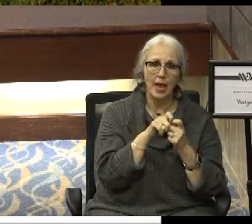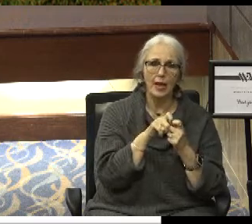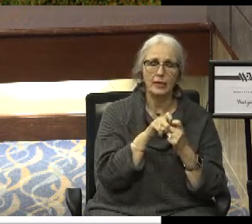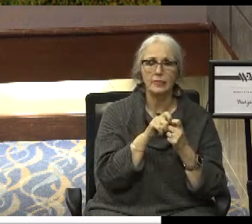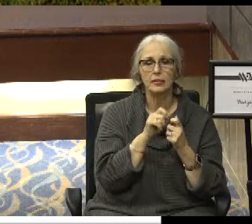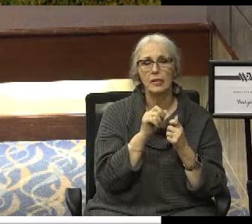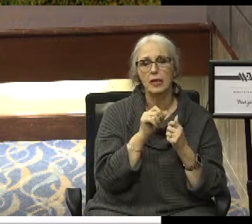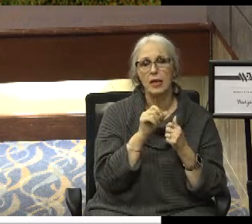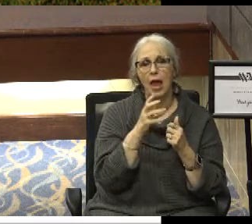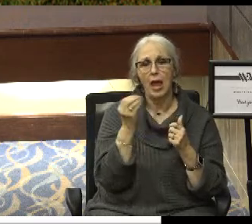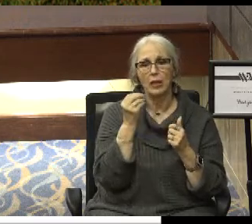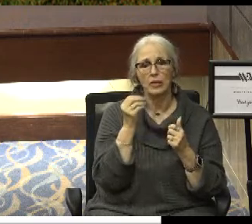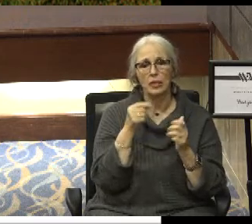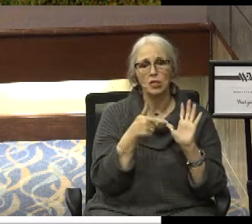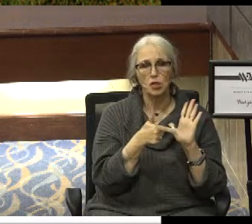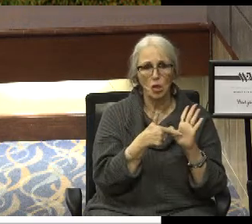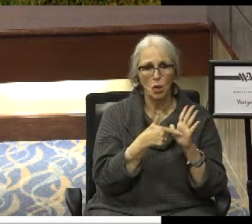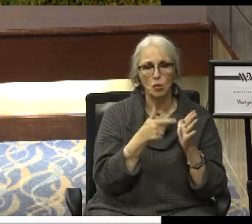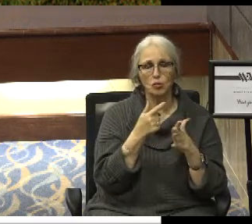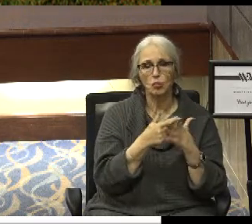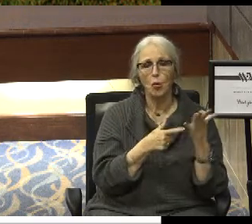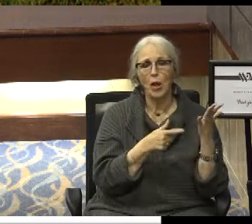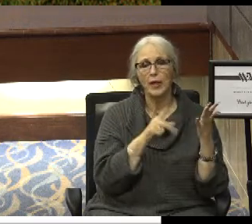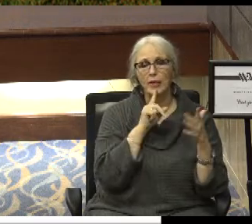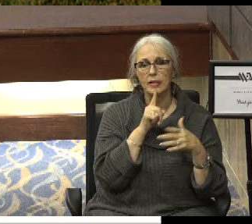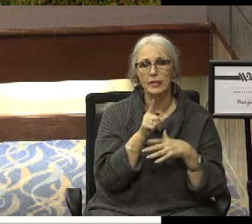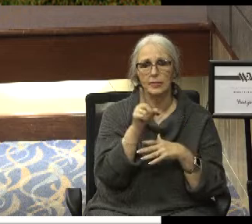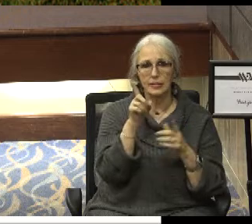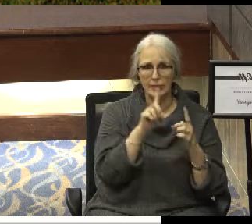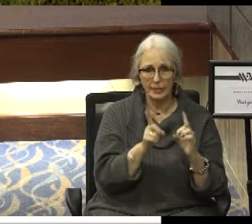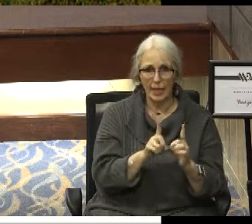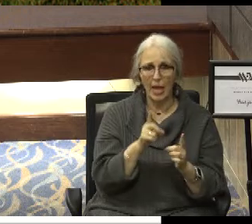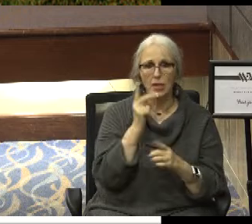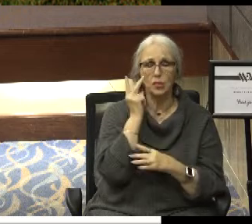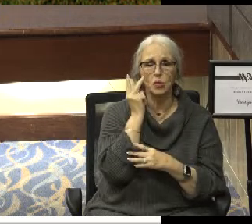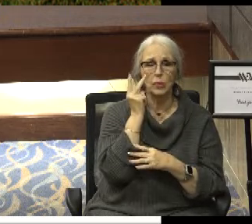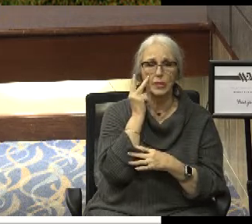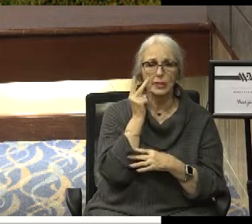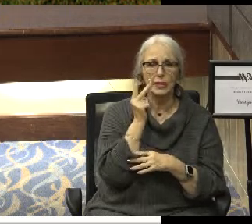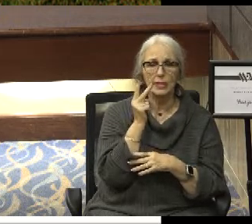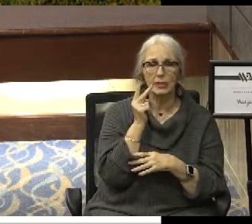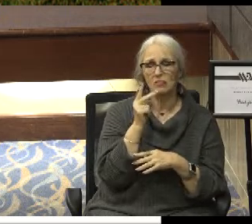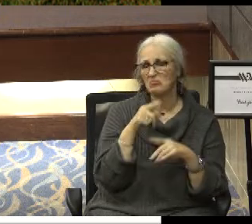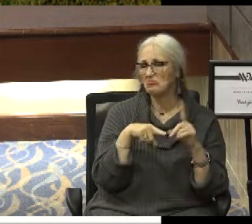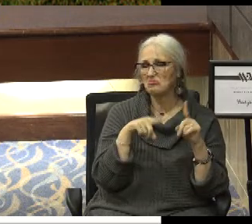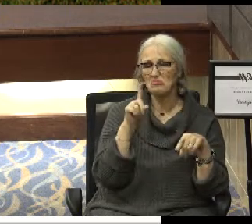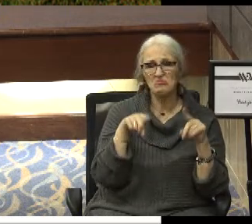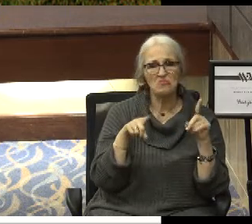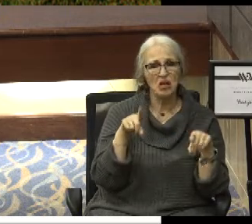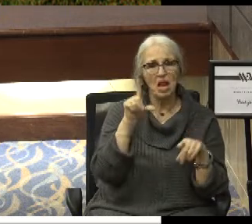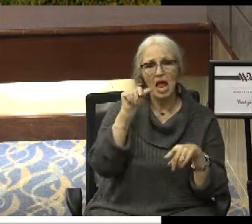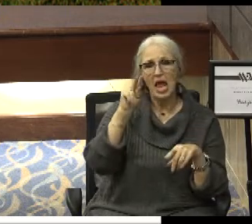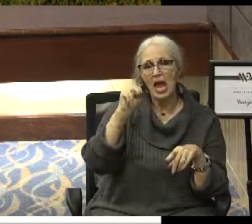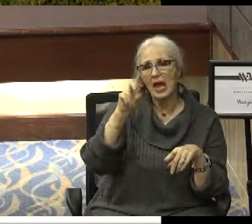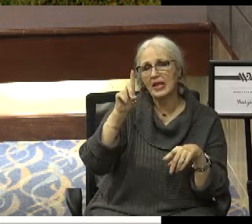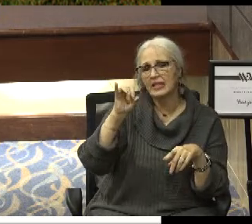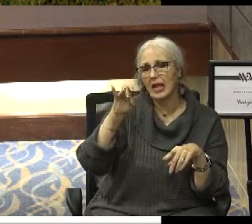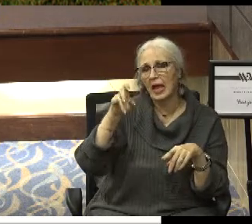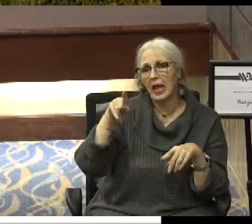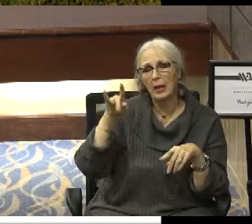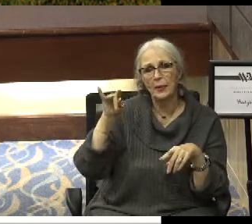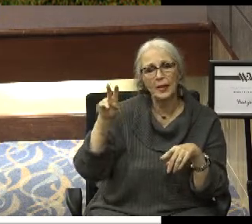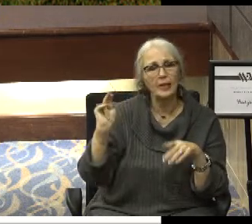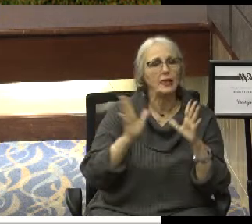rendering that shows exactly what the design is. And you can see kind of the variety of landscaping, street trees, parking,